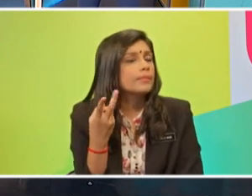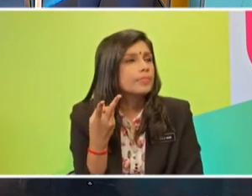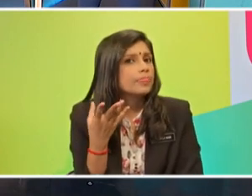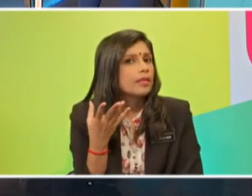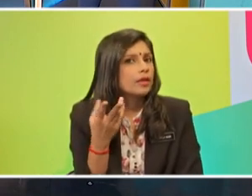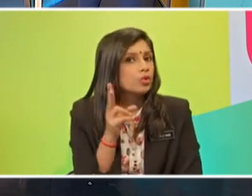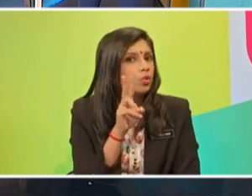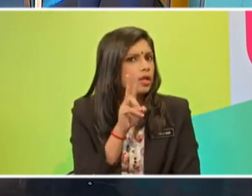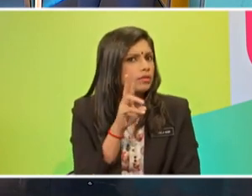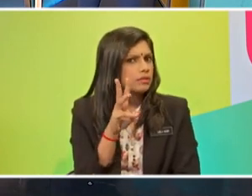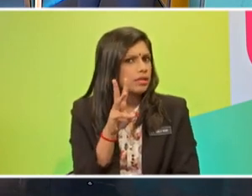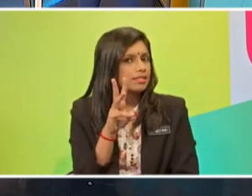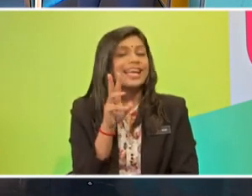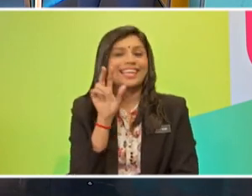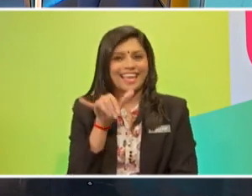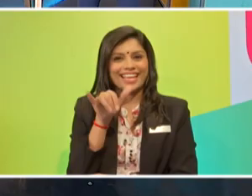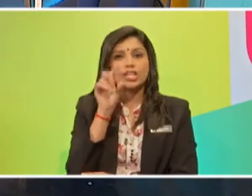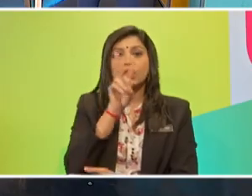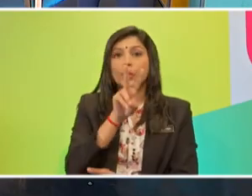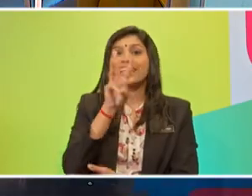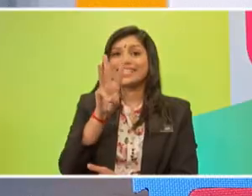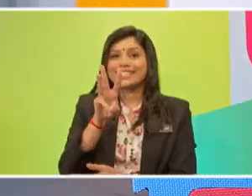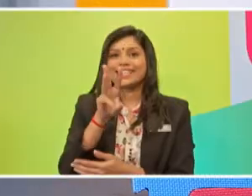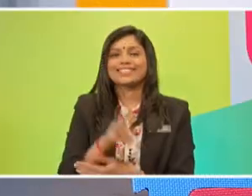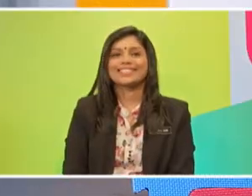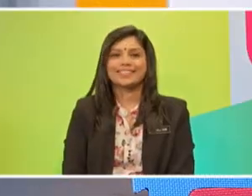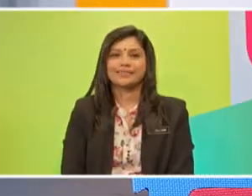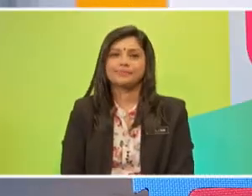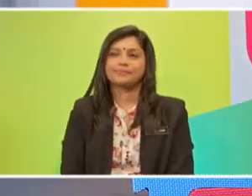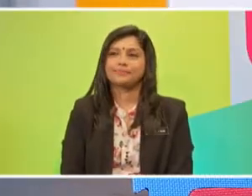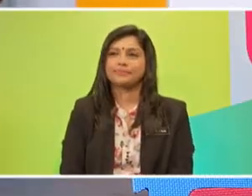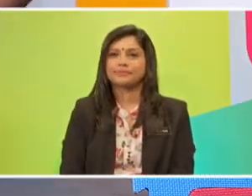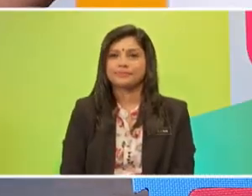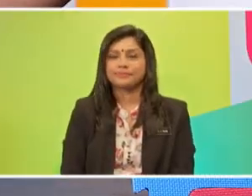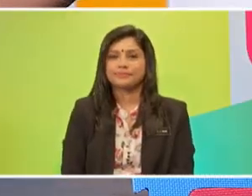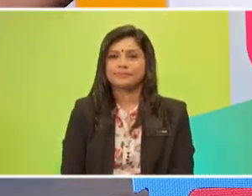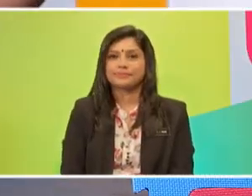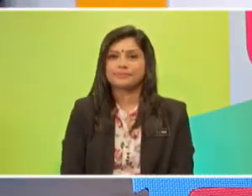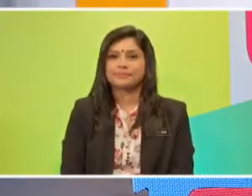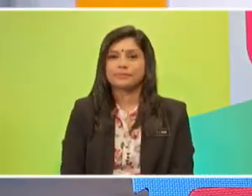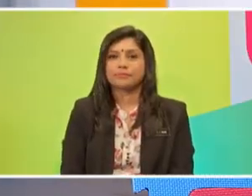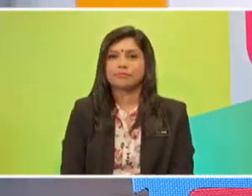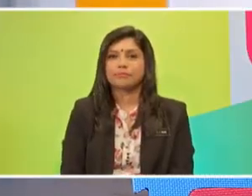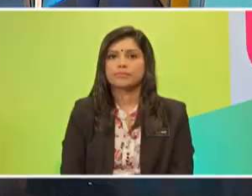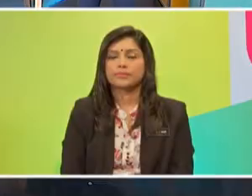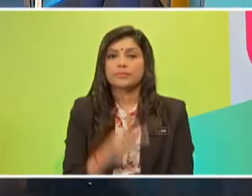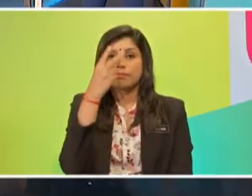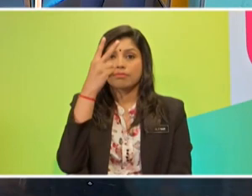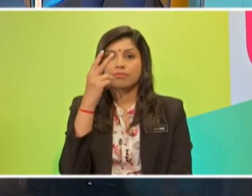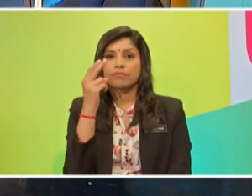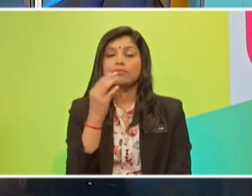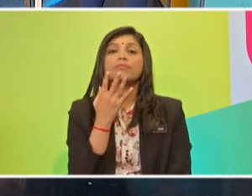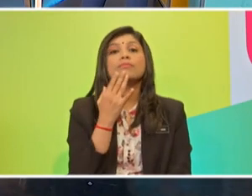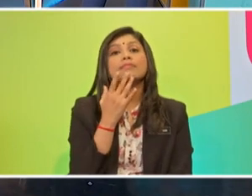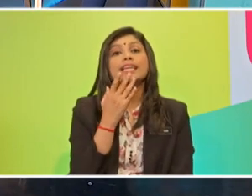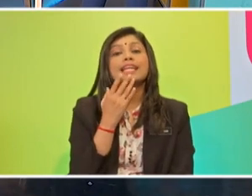26. Very good. There are 26 letters in the alphabet. Okay, now, can you see the chart beside you? Oh, yes. Okay,